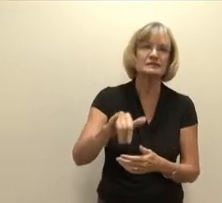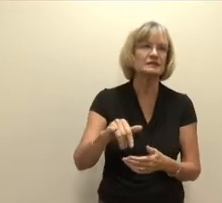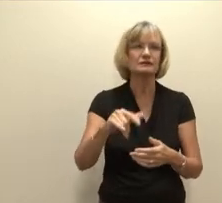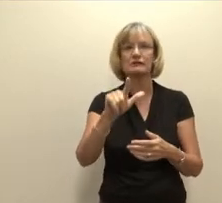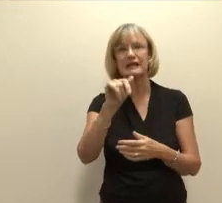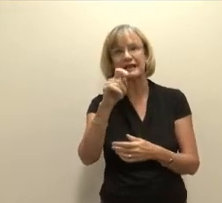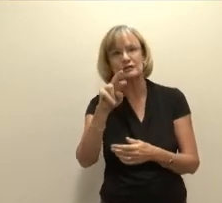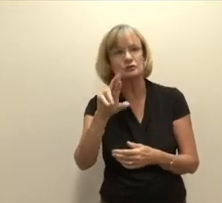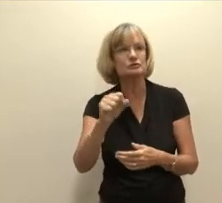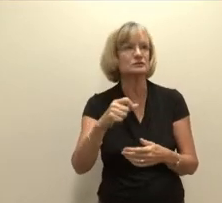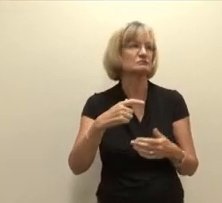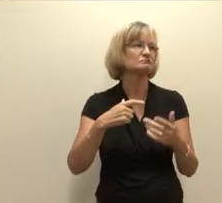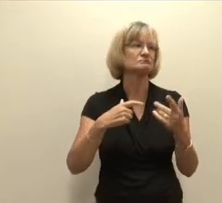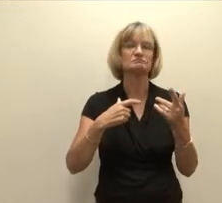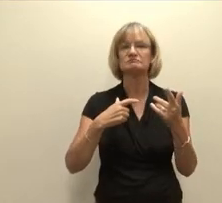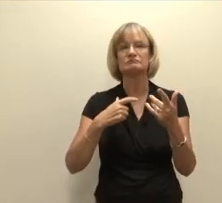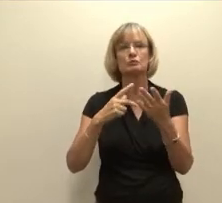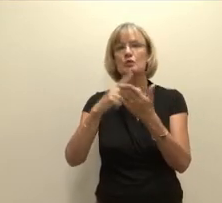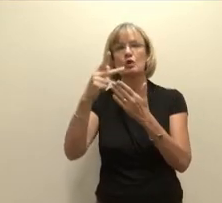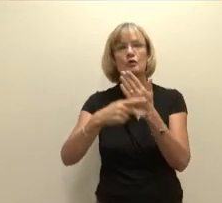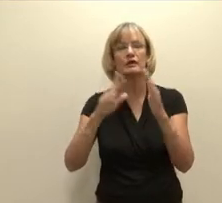in Fortran and BASIC.